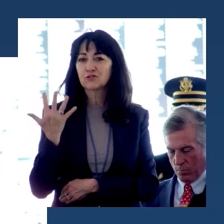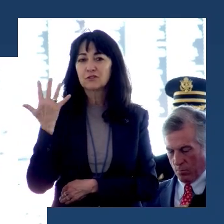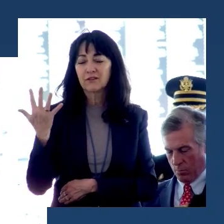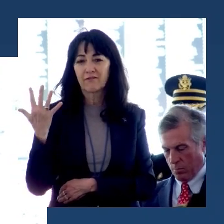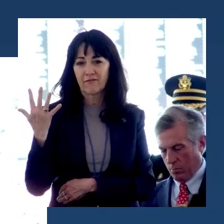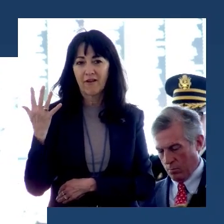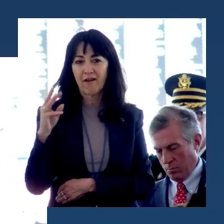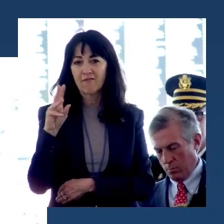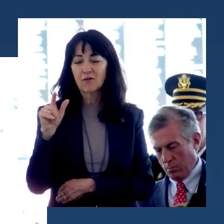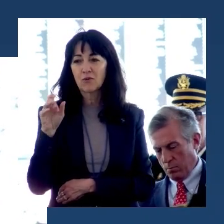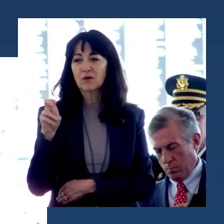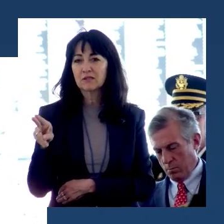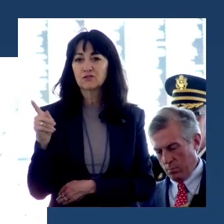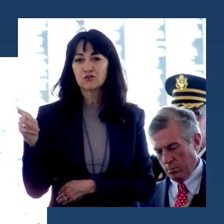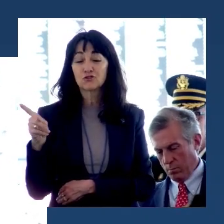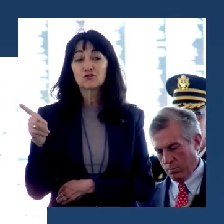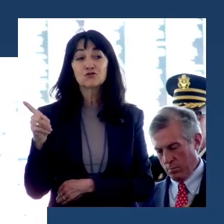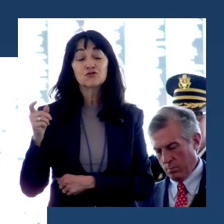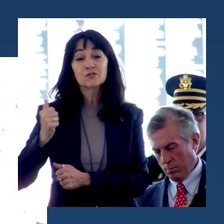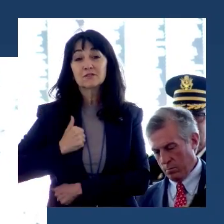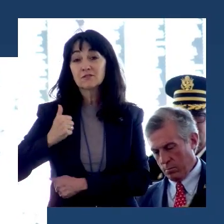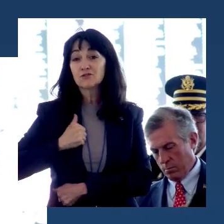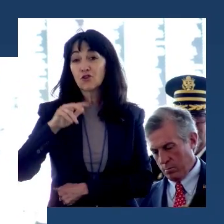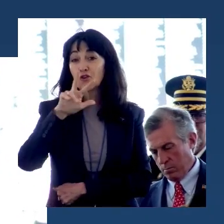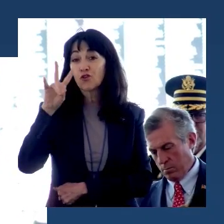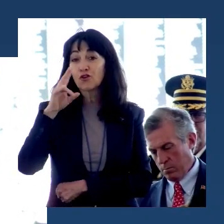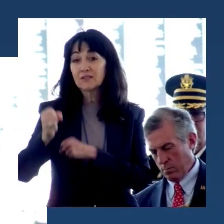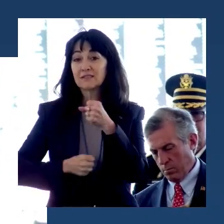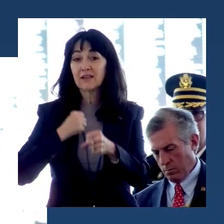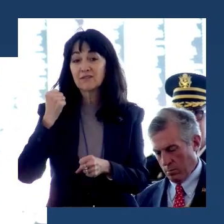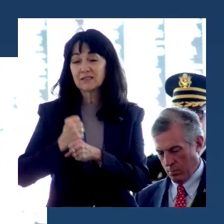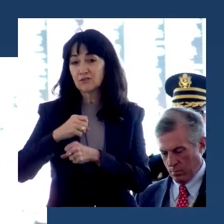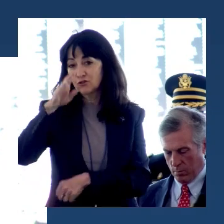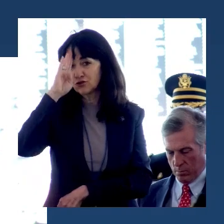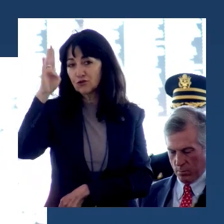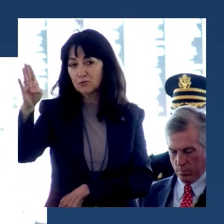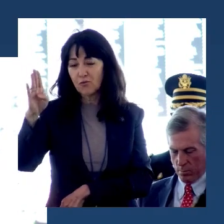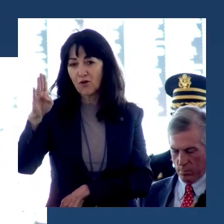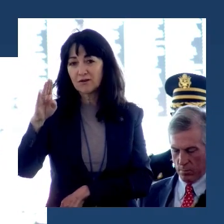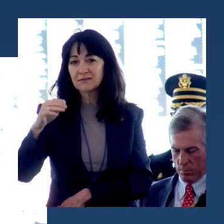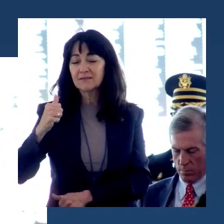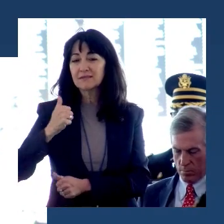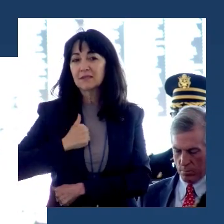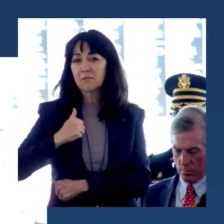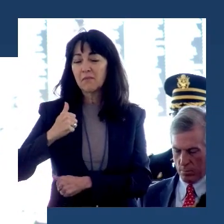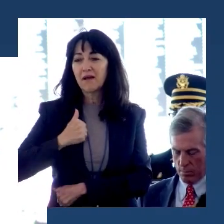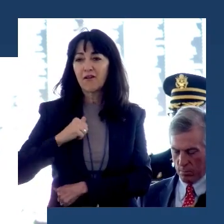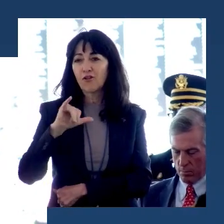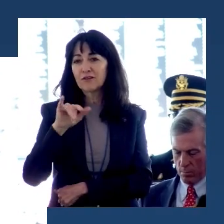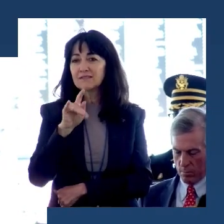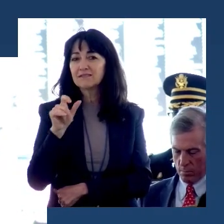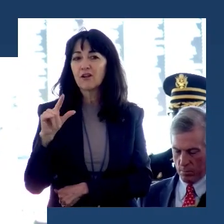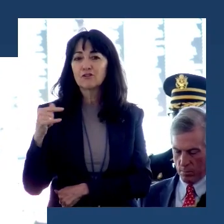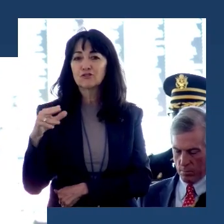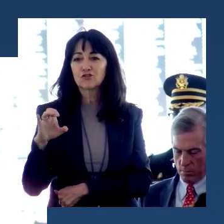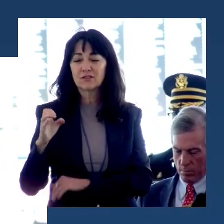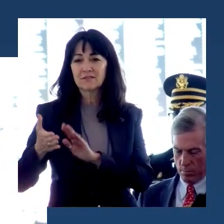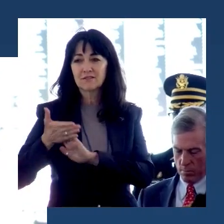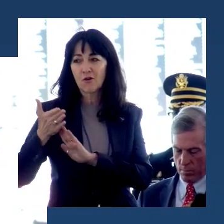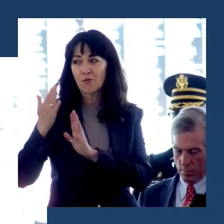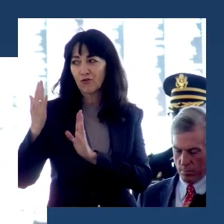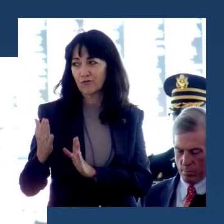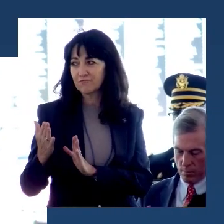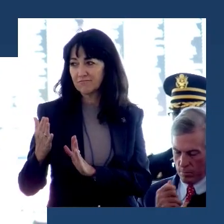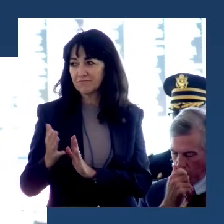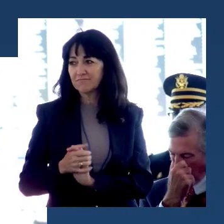served 37 years in the Army as a military intelligence voice intercept operator. Excuse me.